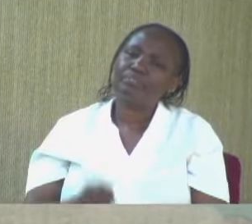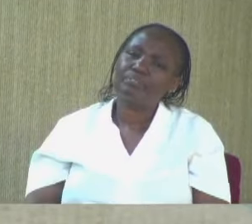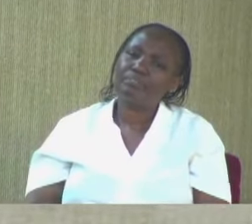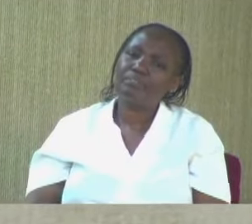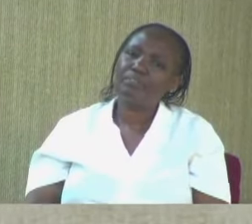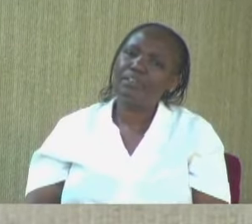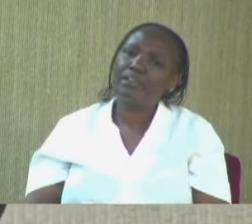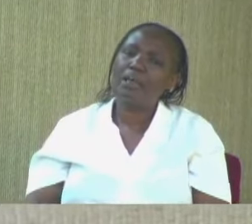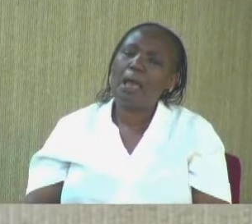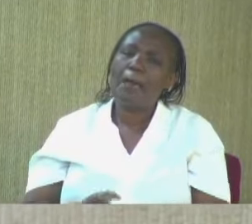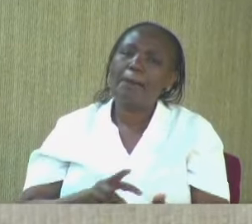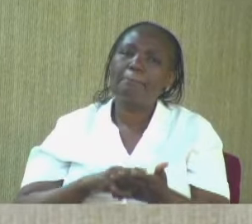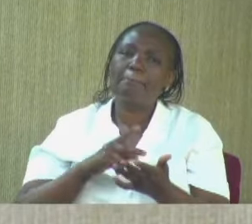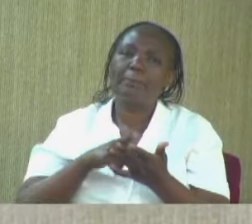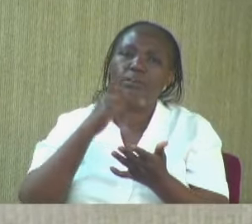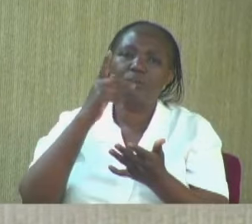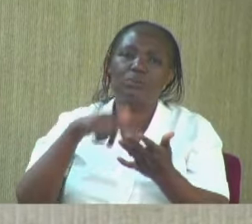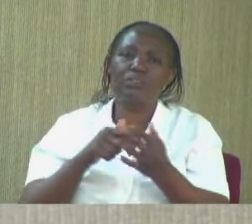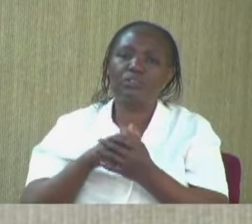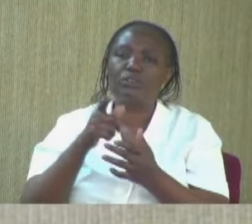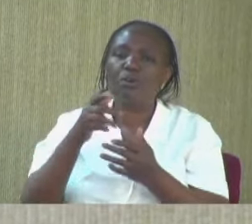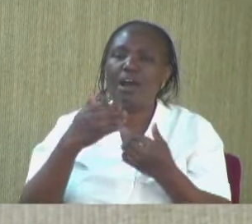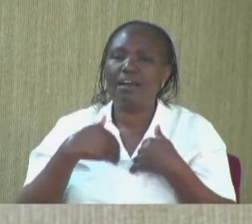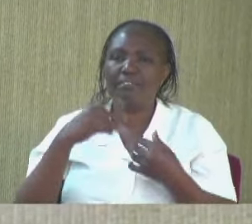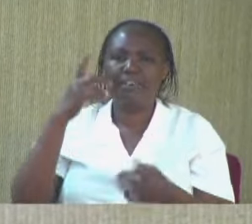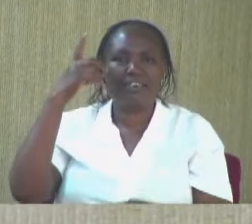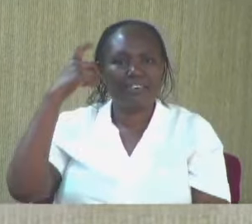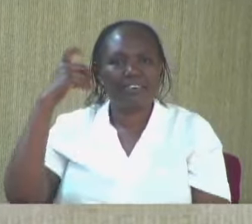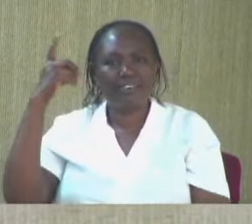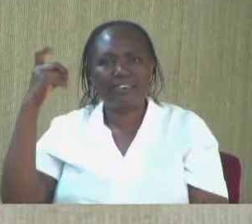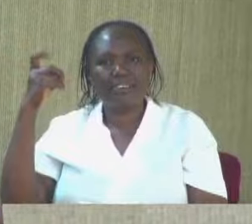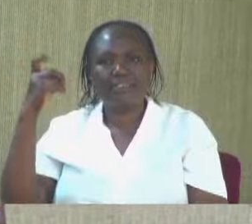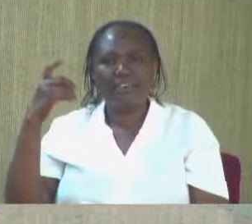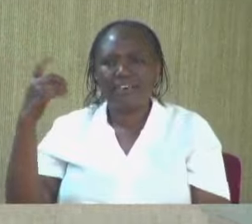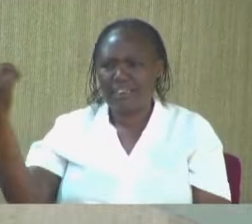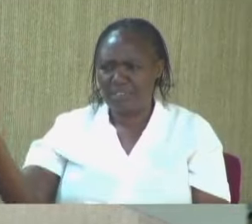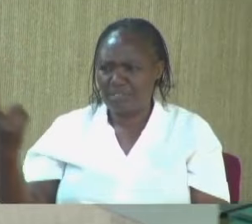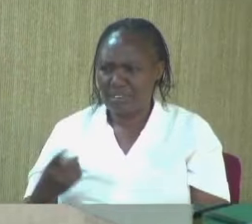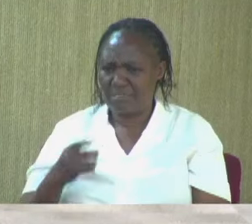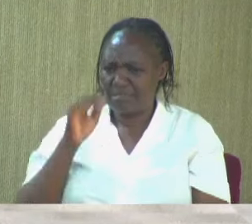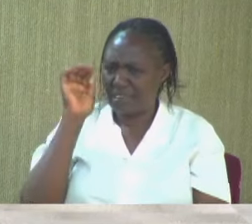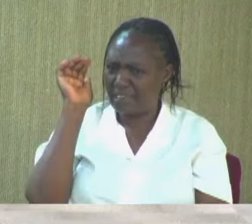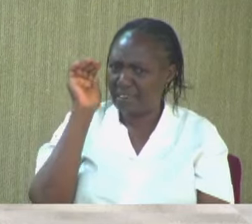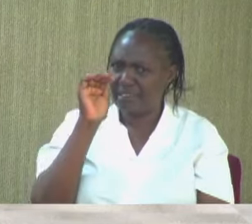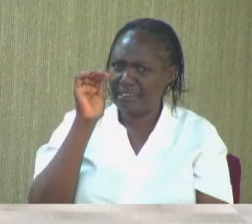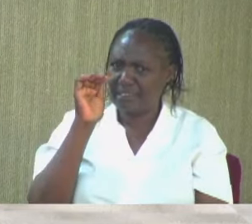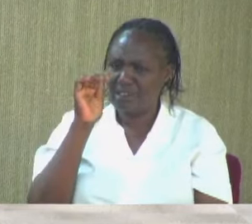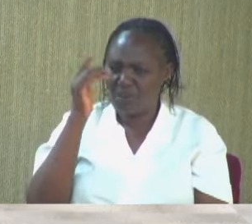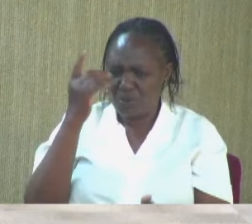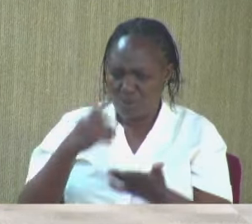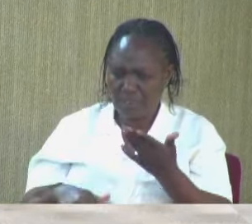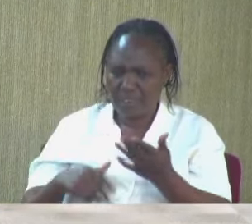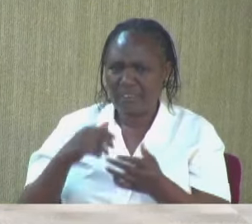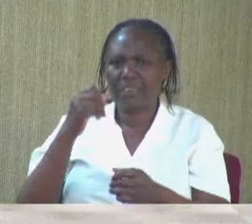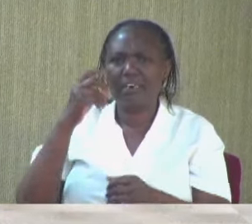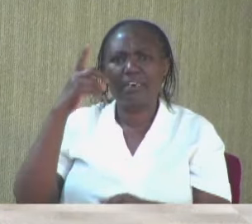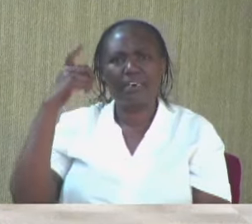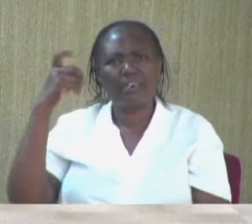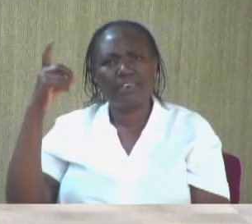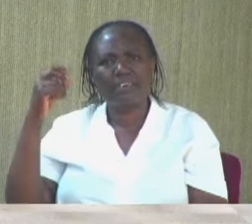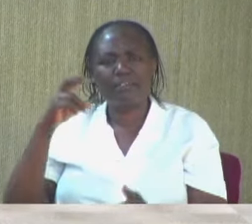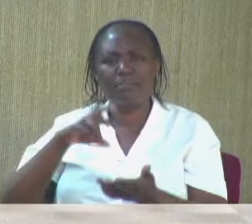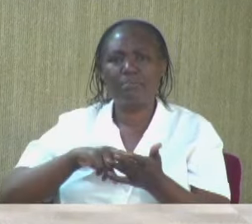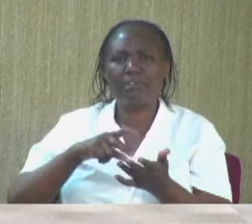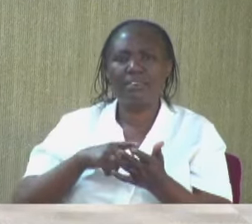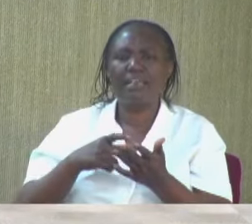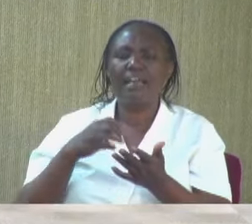is to say, if you have a dream and then you come asking, what do you think that dream means? That itself is